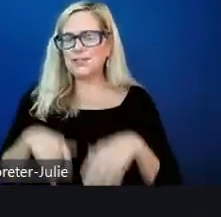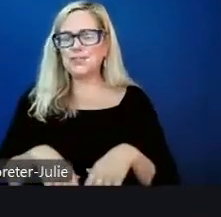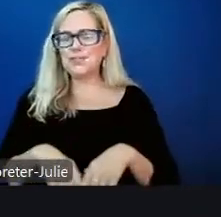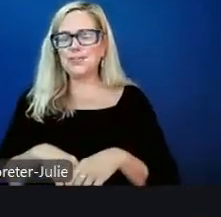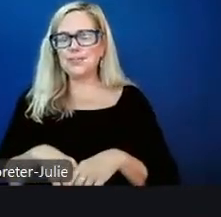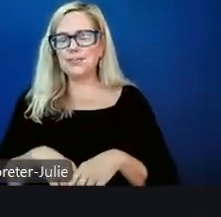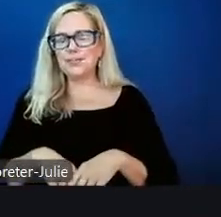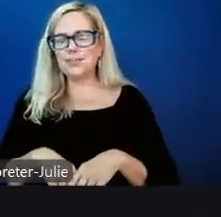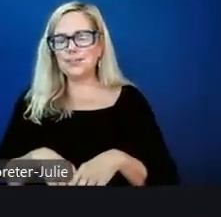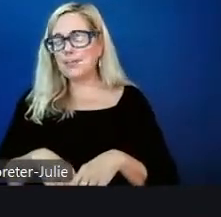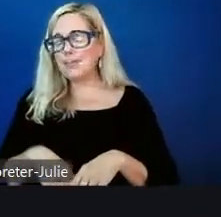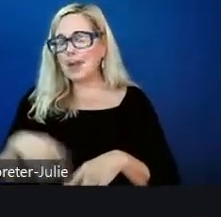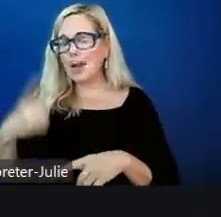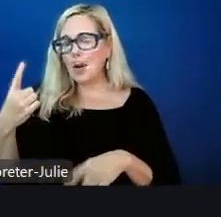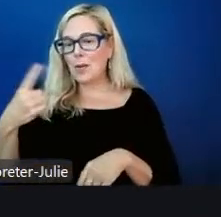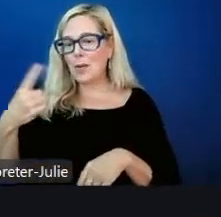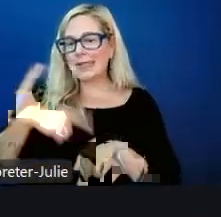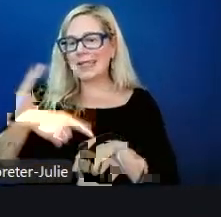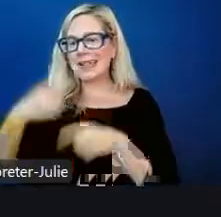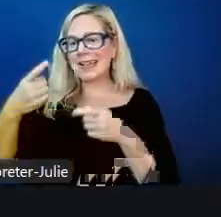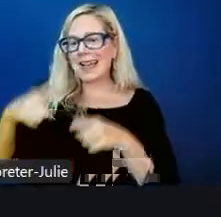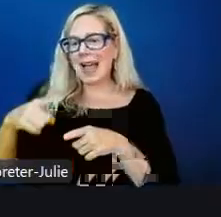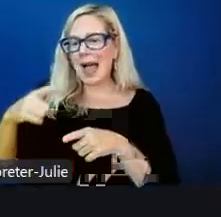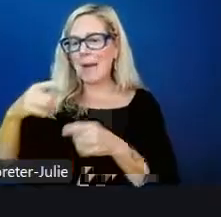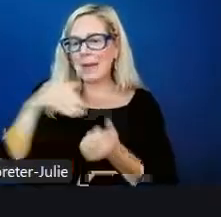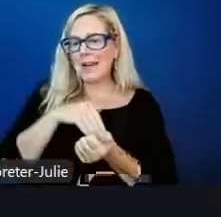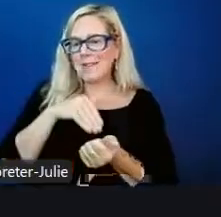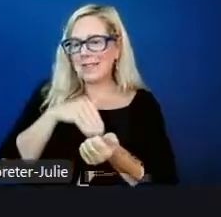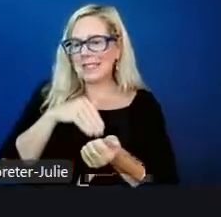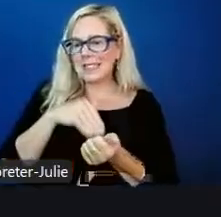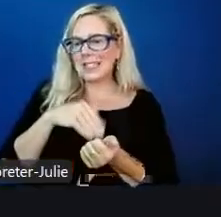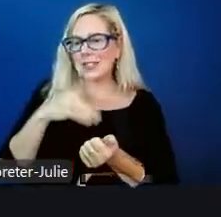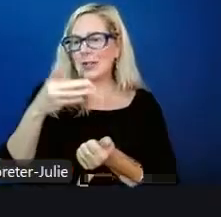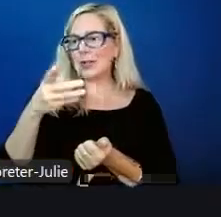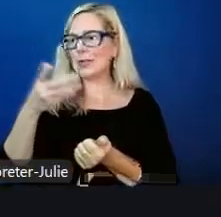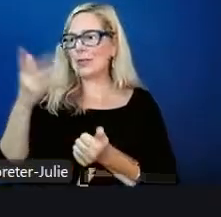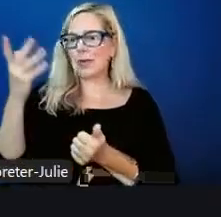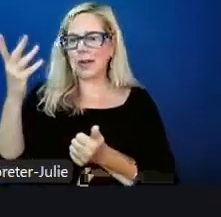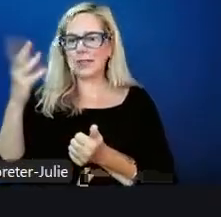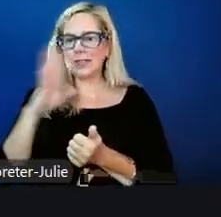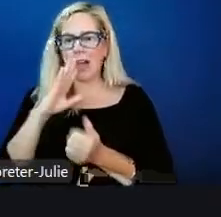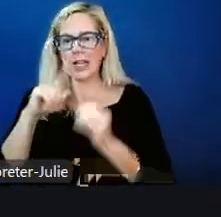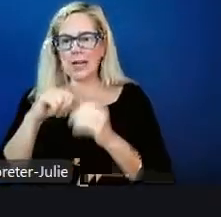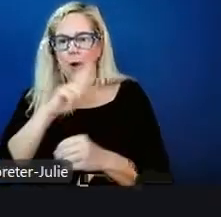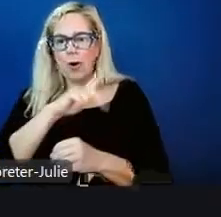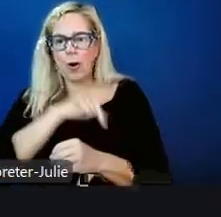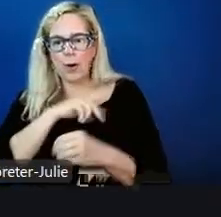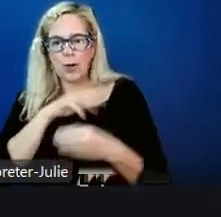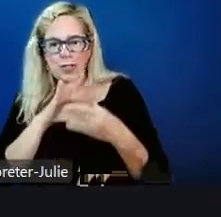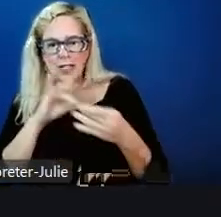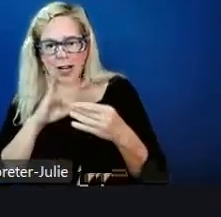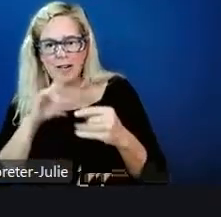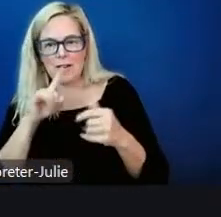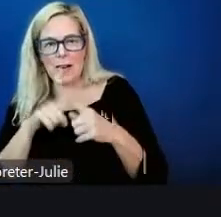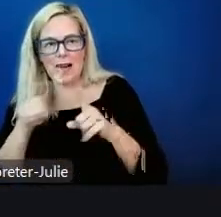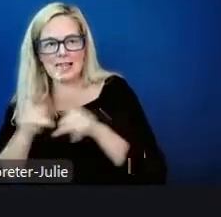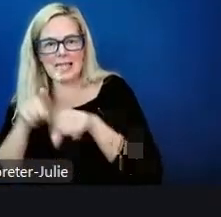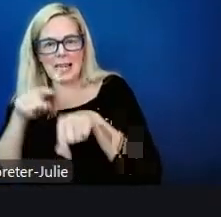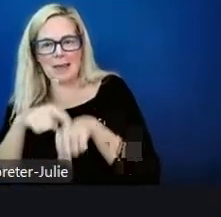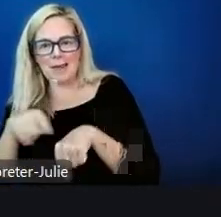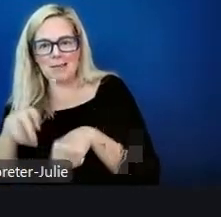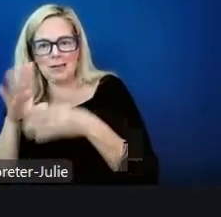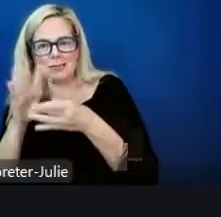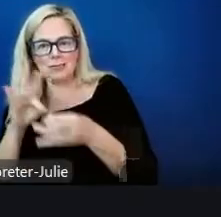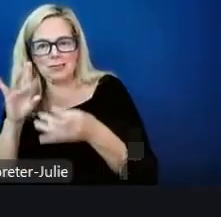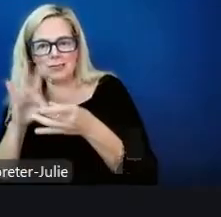was presenting her personal narrative and suddenly dropped several technical terms. I was flustered, while my medical trainee friend